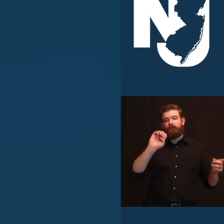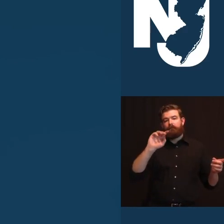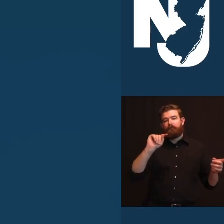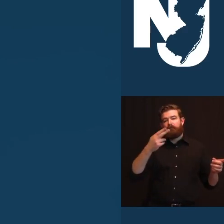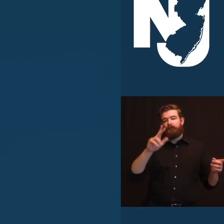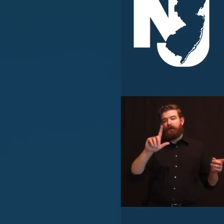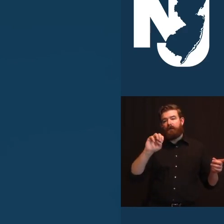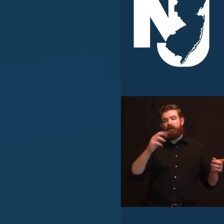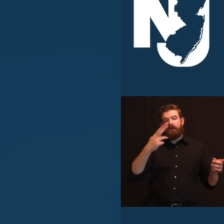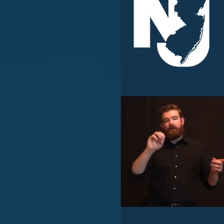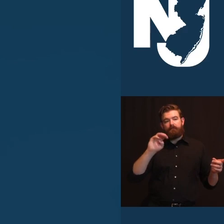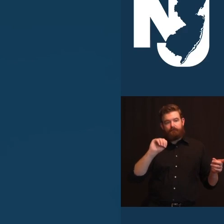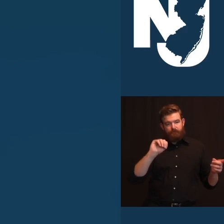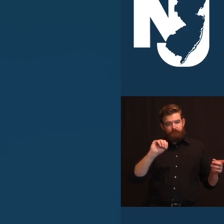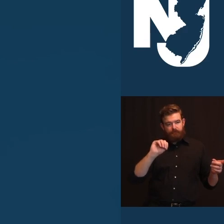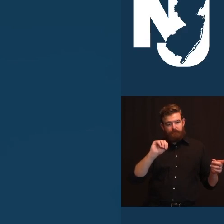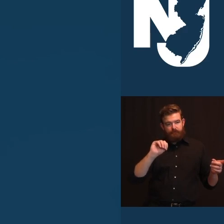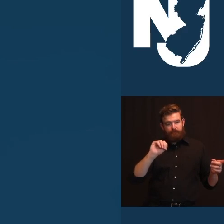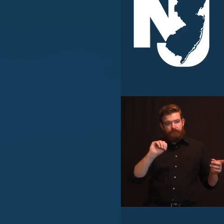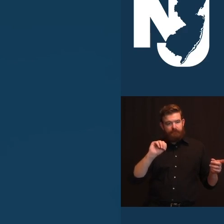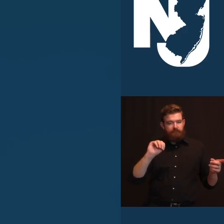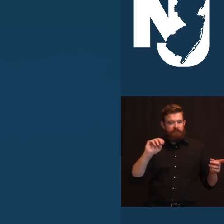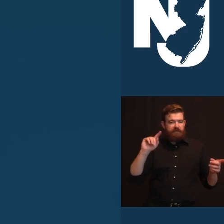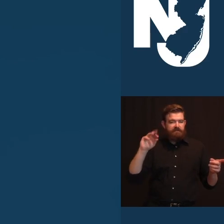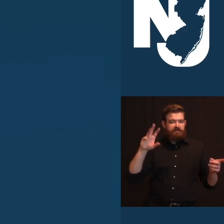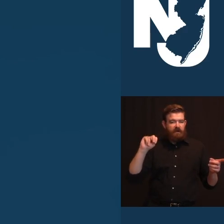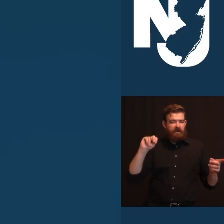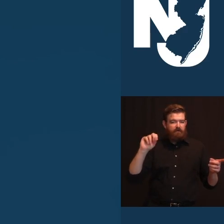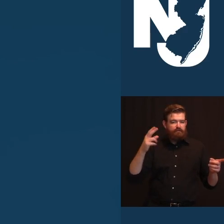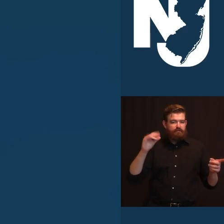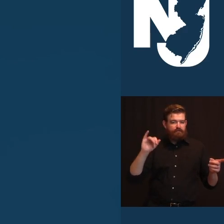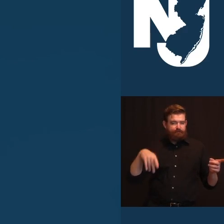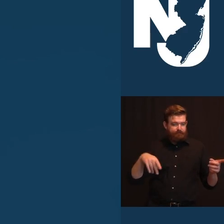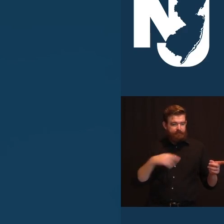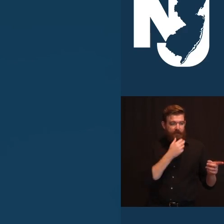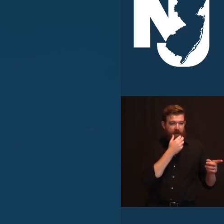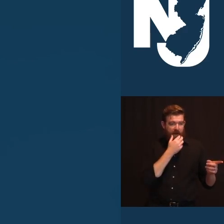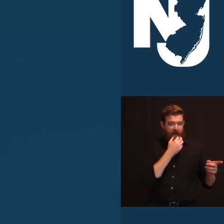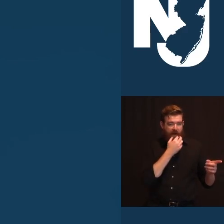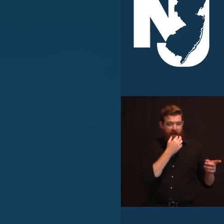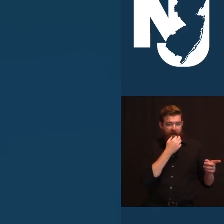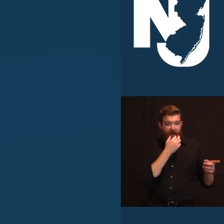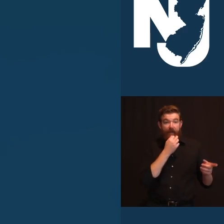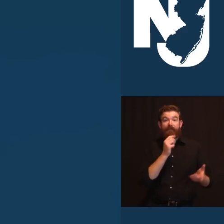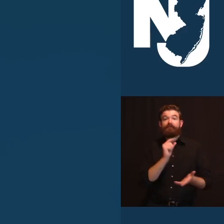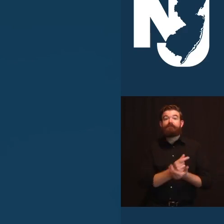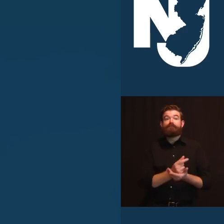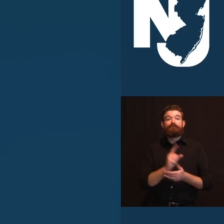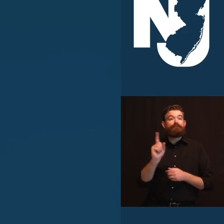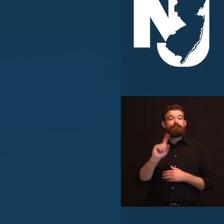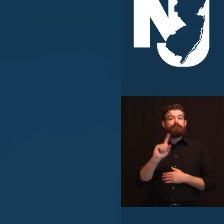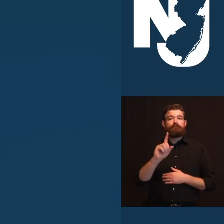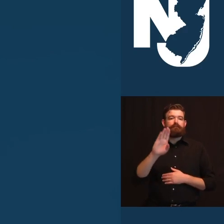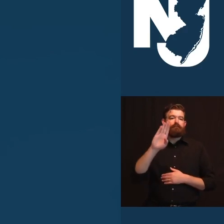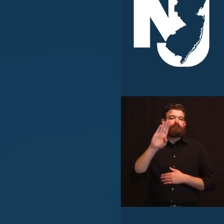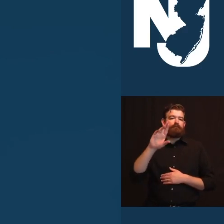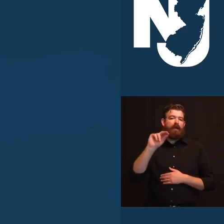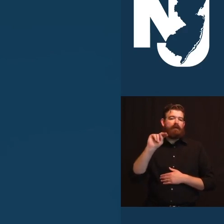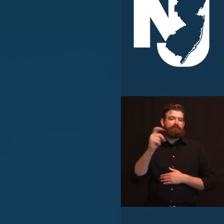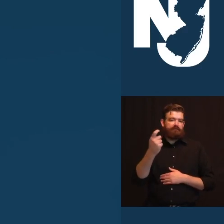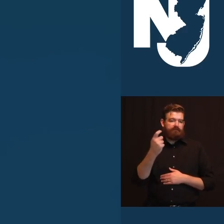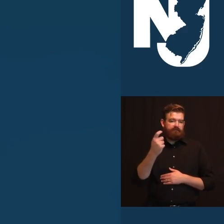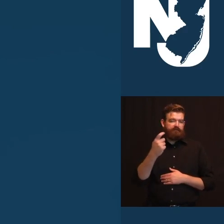celebrated Bronx High School of Science, where he gained a lifetime love of learning. That's him on the far right there. His intellectual curiosity